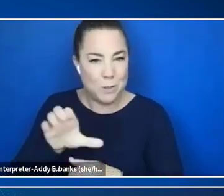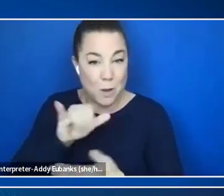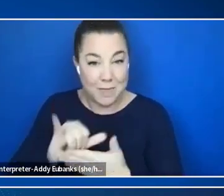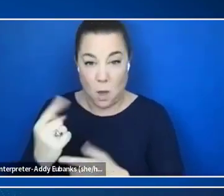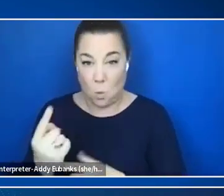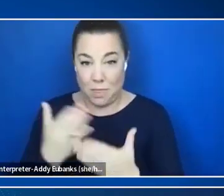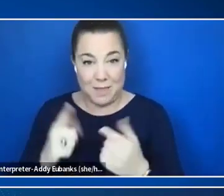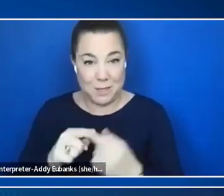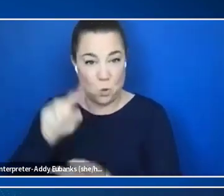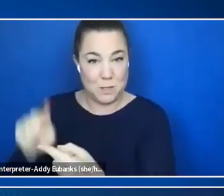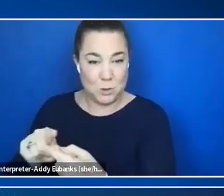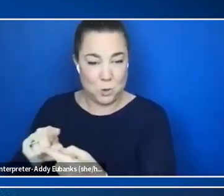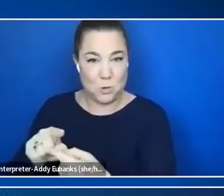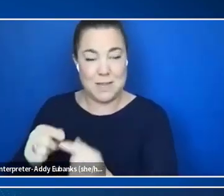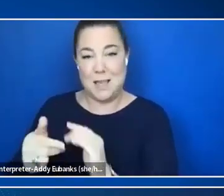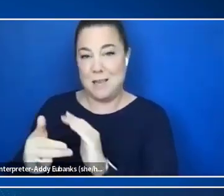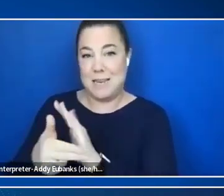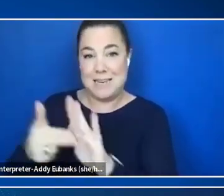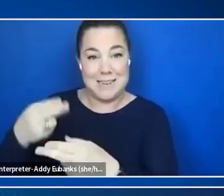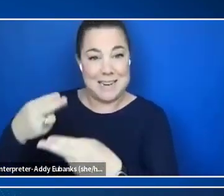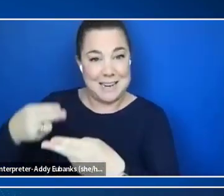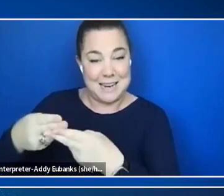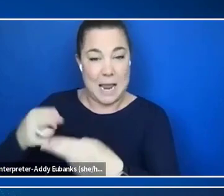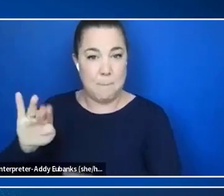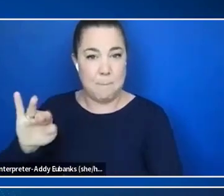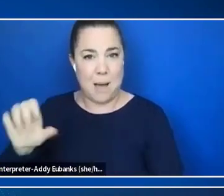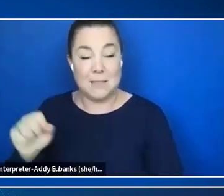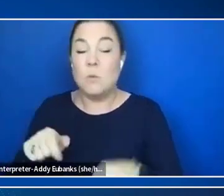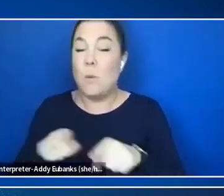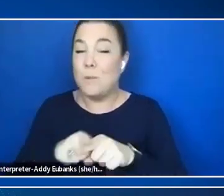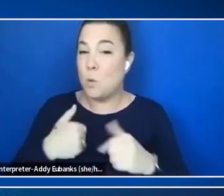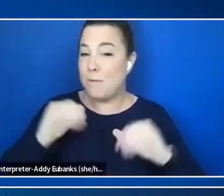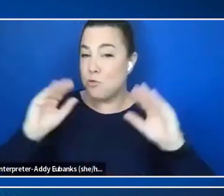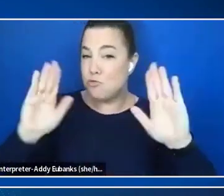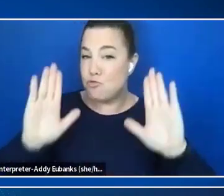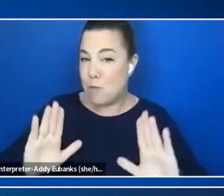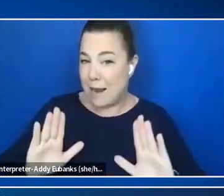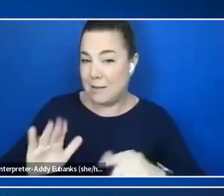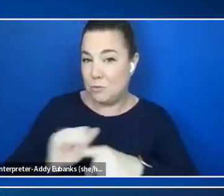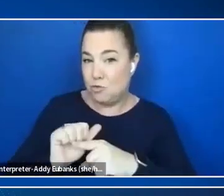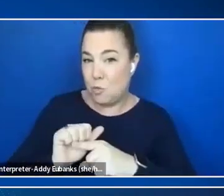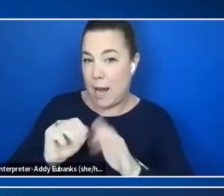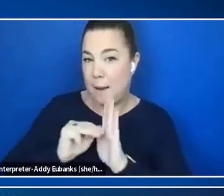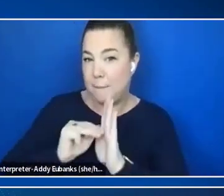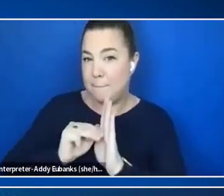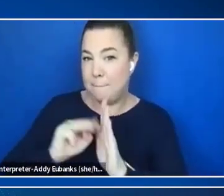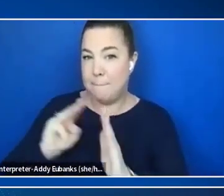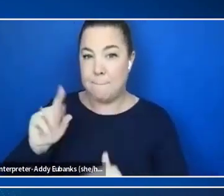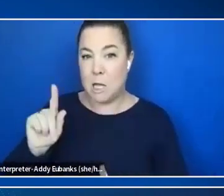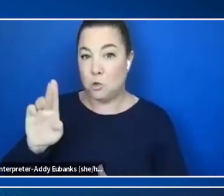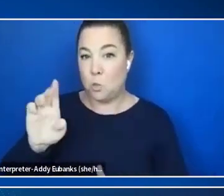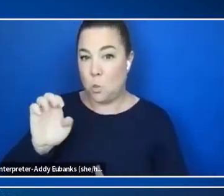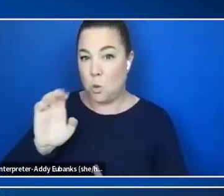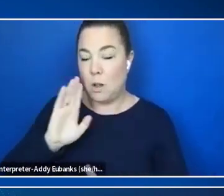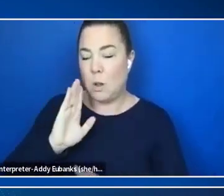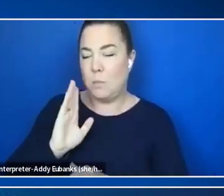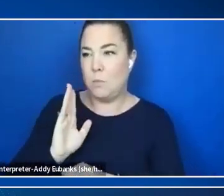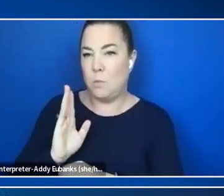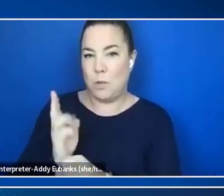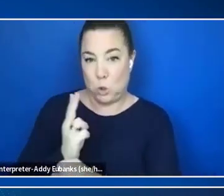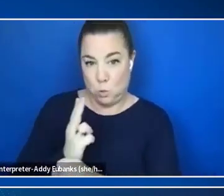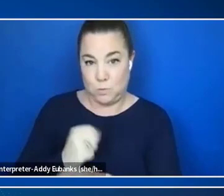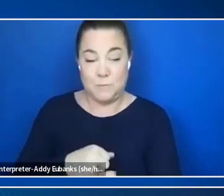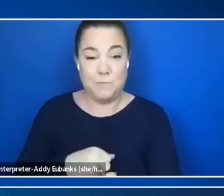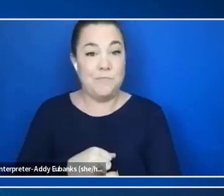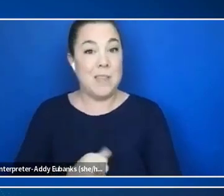have a great training module that is currently being used and will soon be mandatory